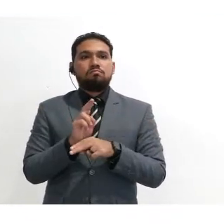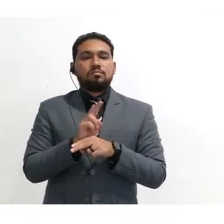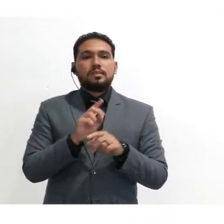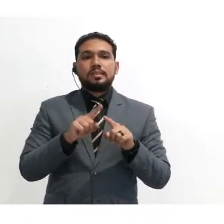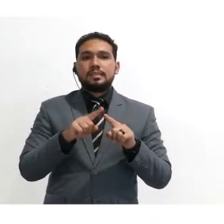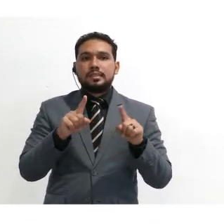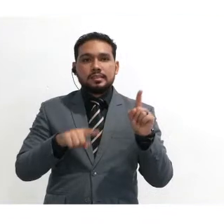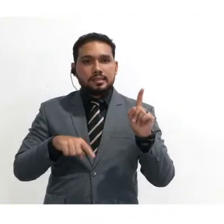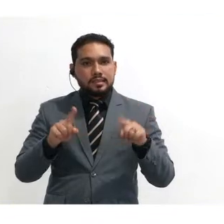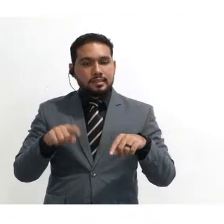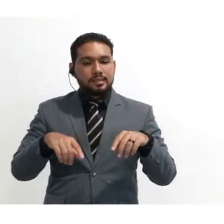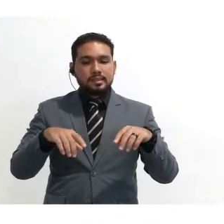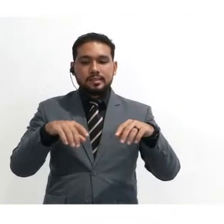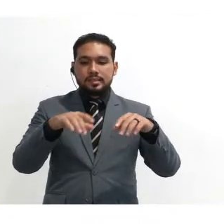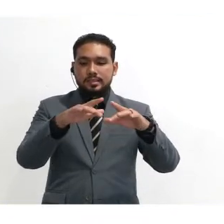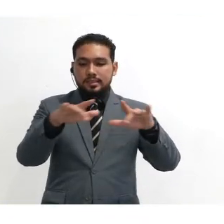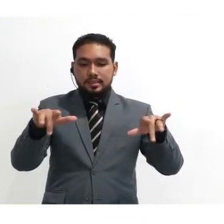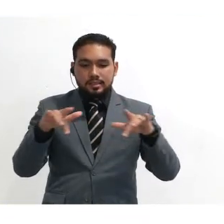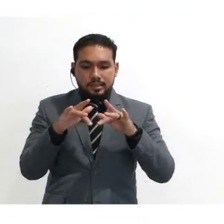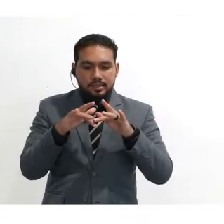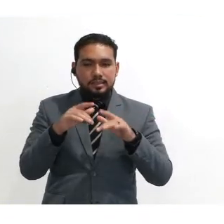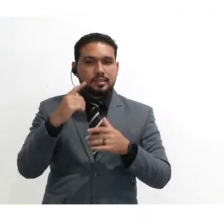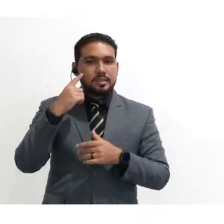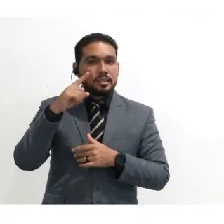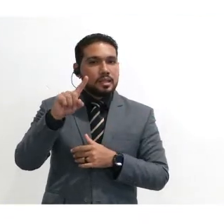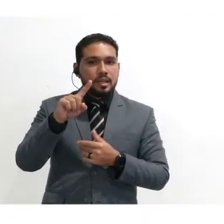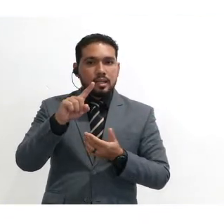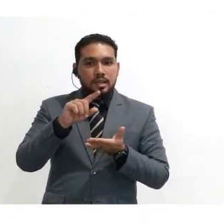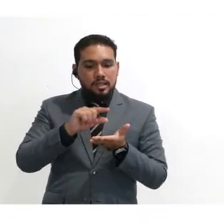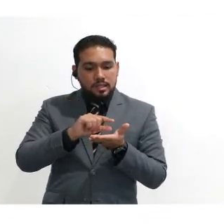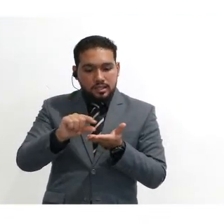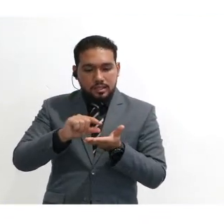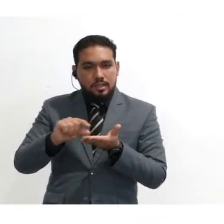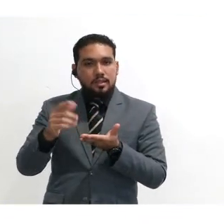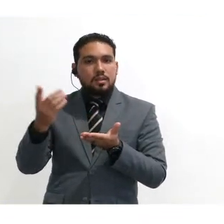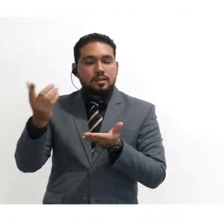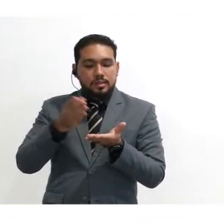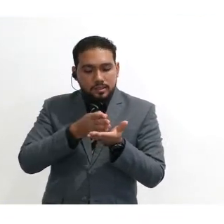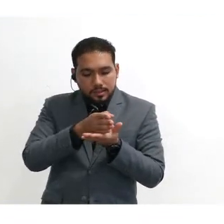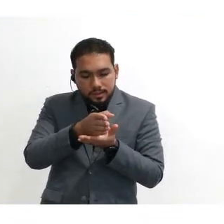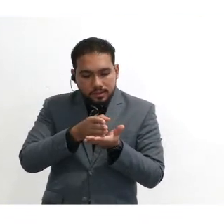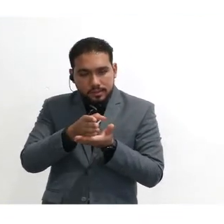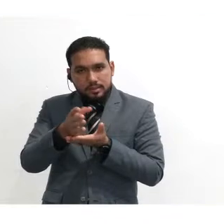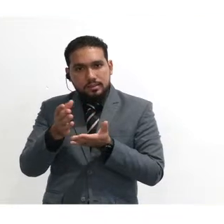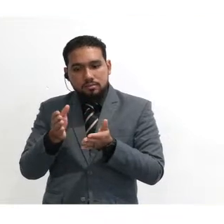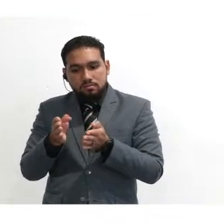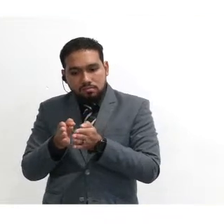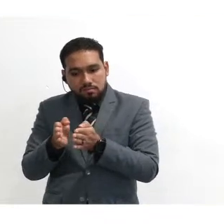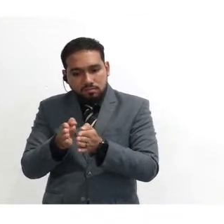factor. A thinner package. You can include parts that are not IC parts.